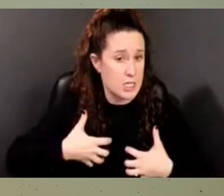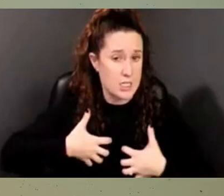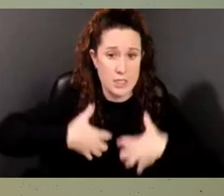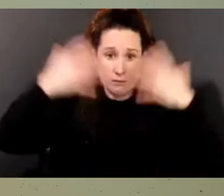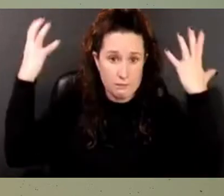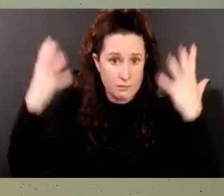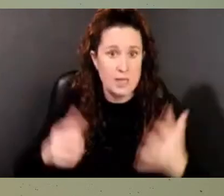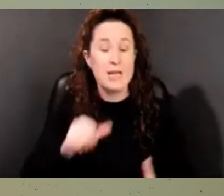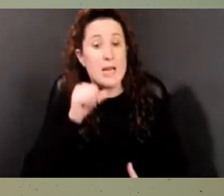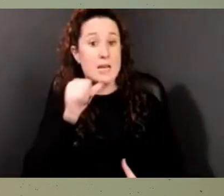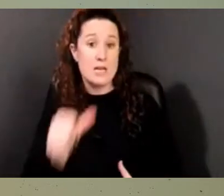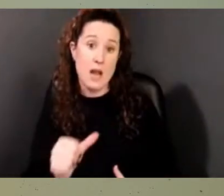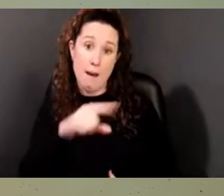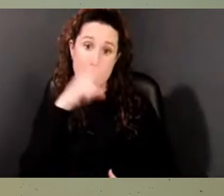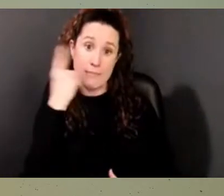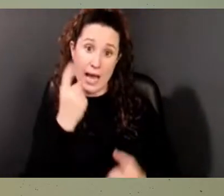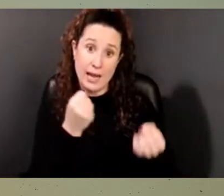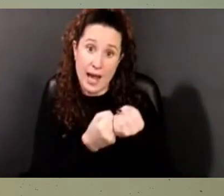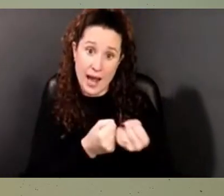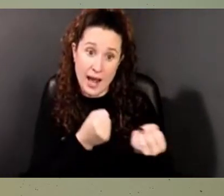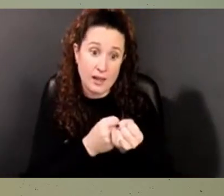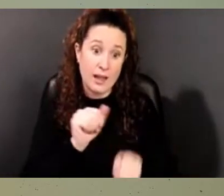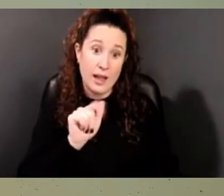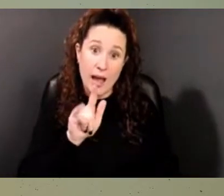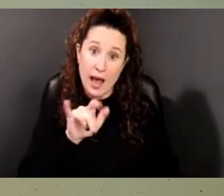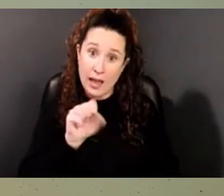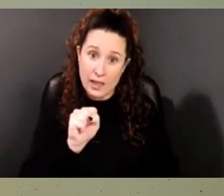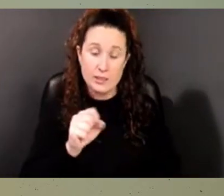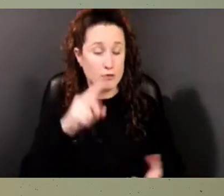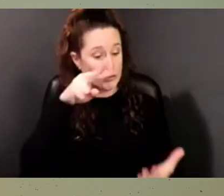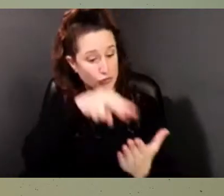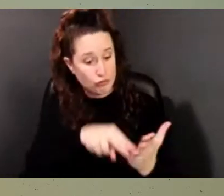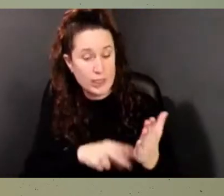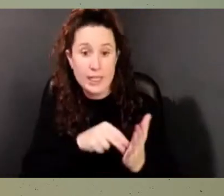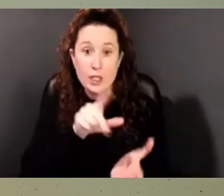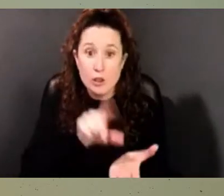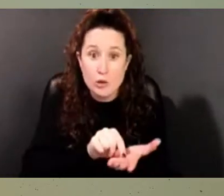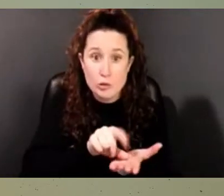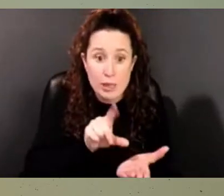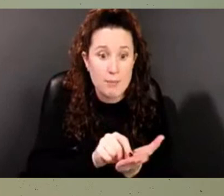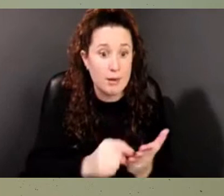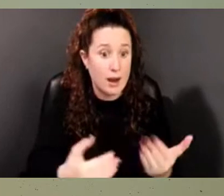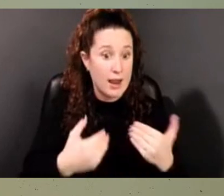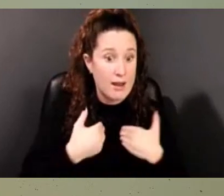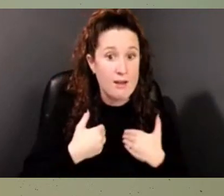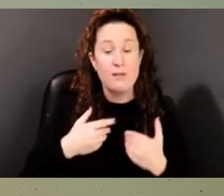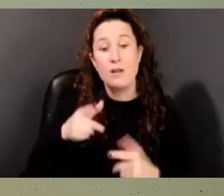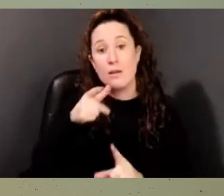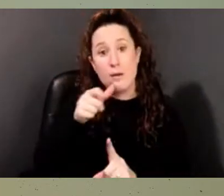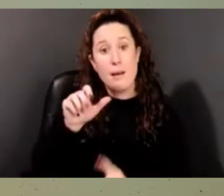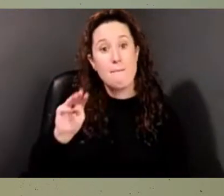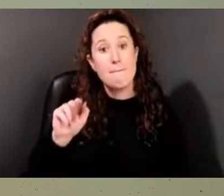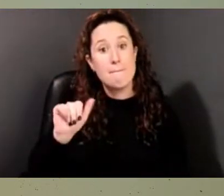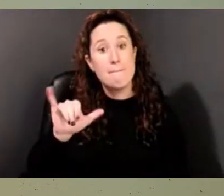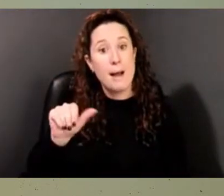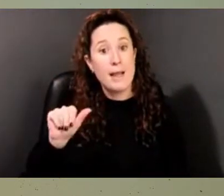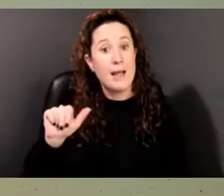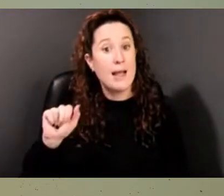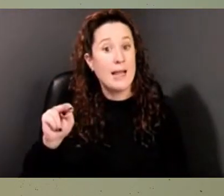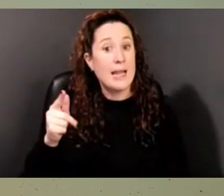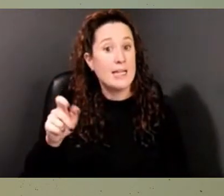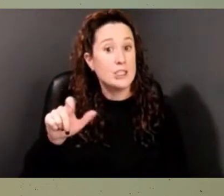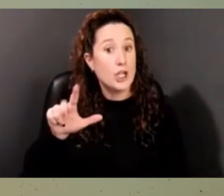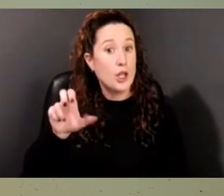non-Black allies. All you have to do is follow this in newspapers, as I have. Maya Angelou was quoted as saying something like